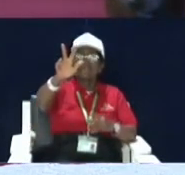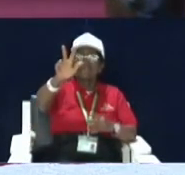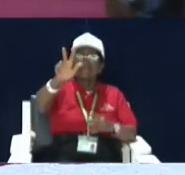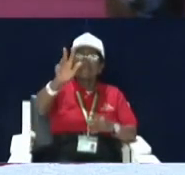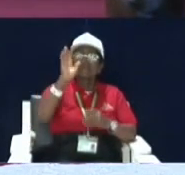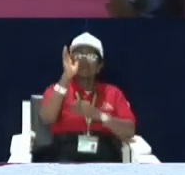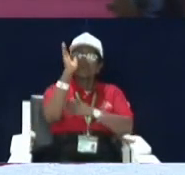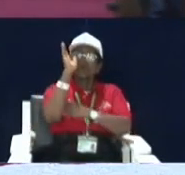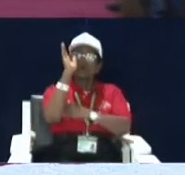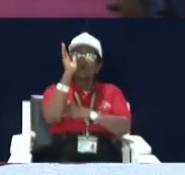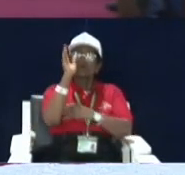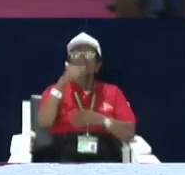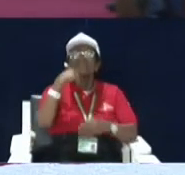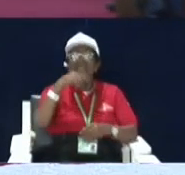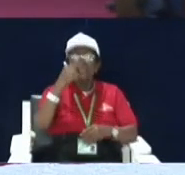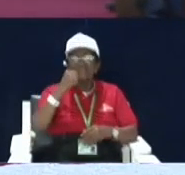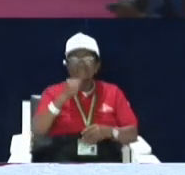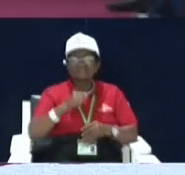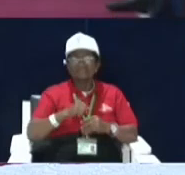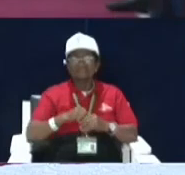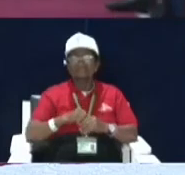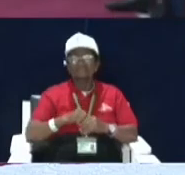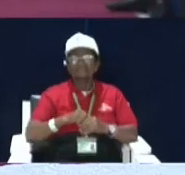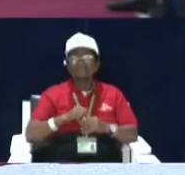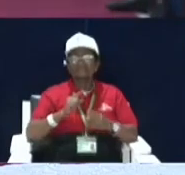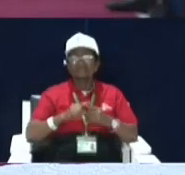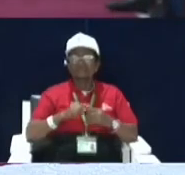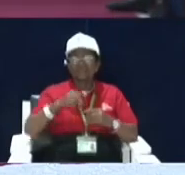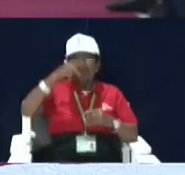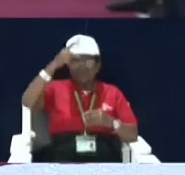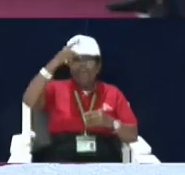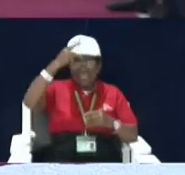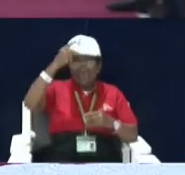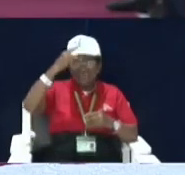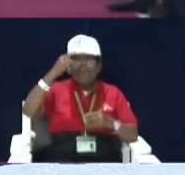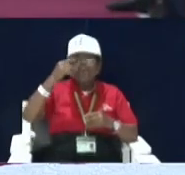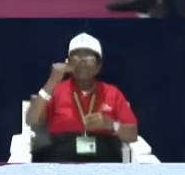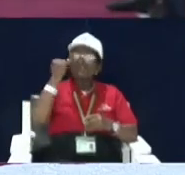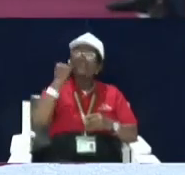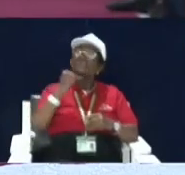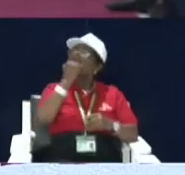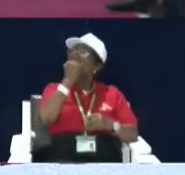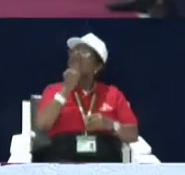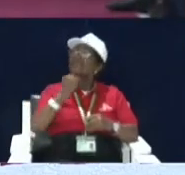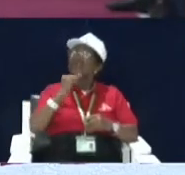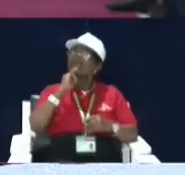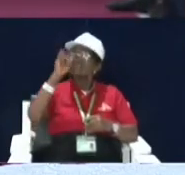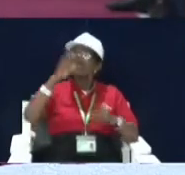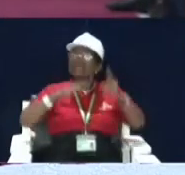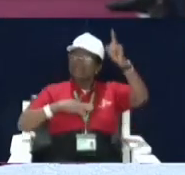God said to Pharaoh, "Israel is my son.